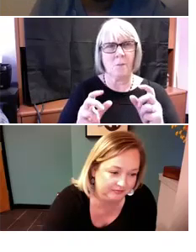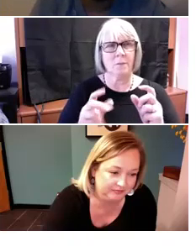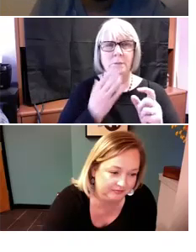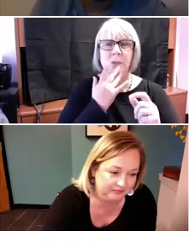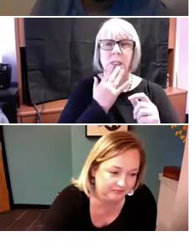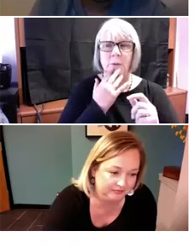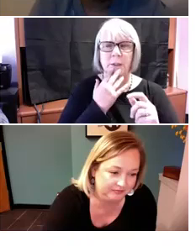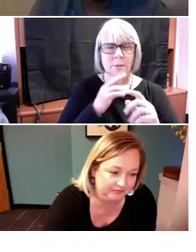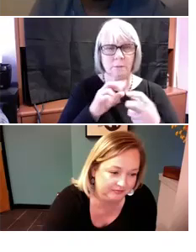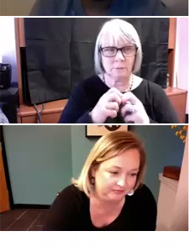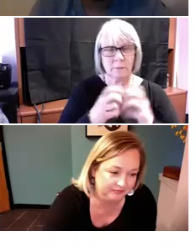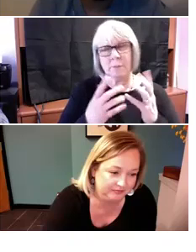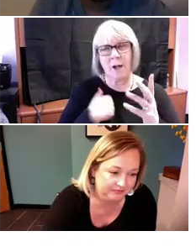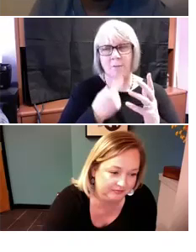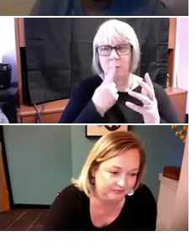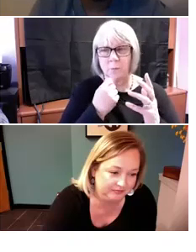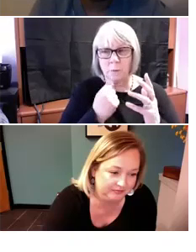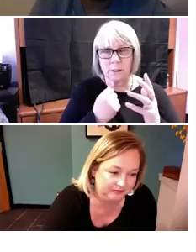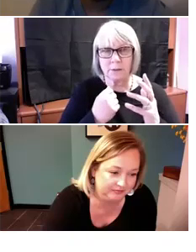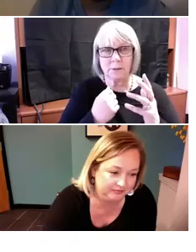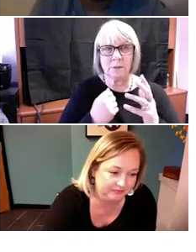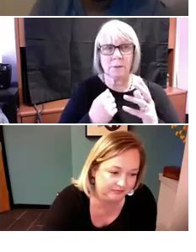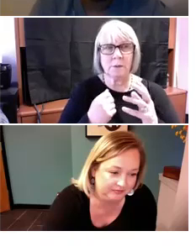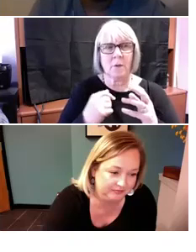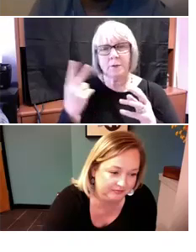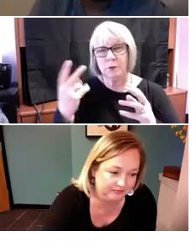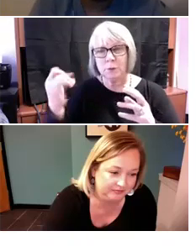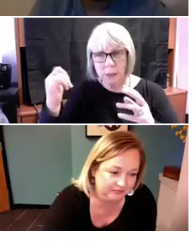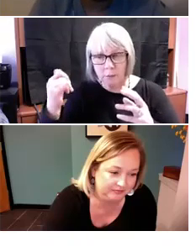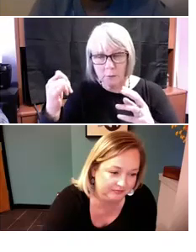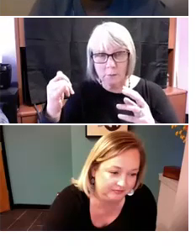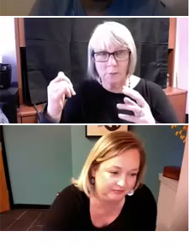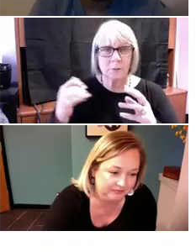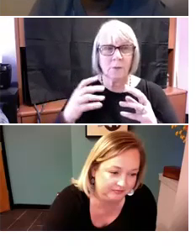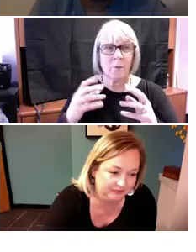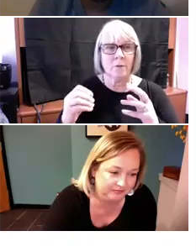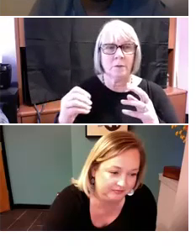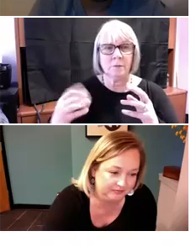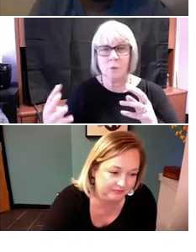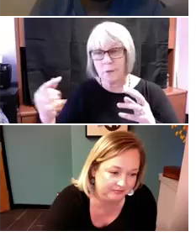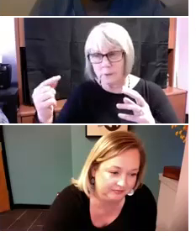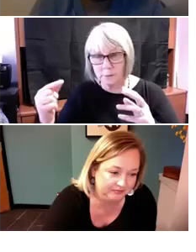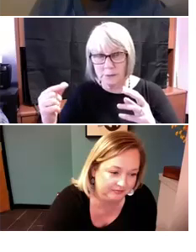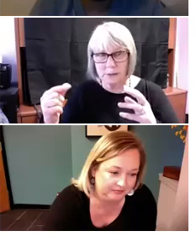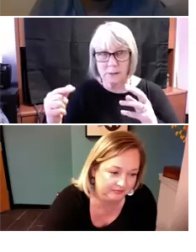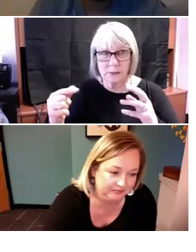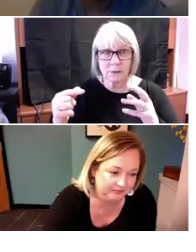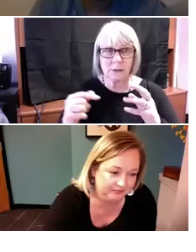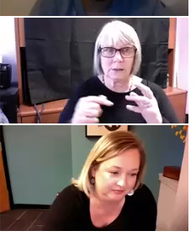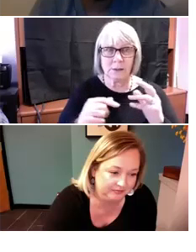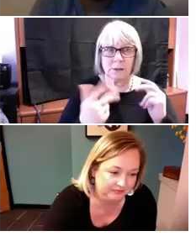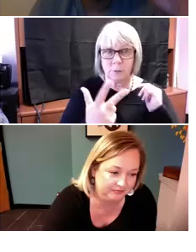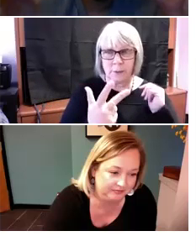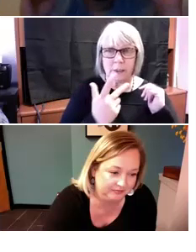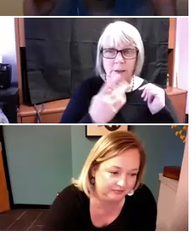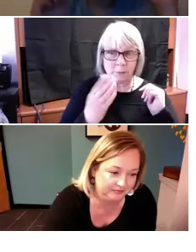let's say red, I'm coloring two as yellow, and I'm coloring four as green, and I'm coloring three